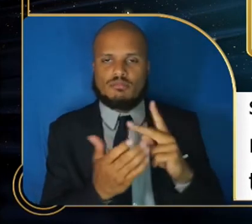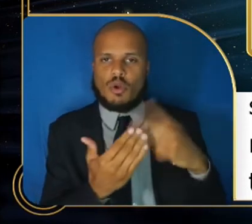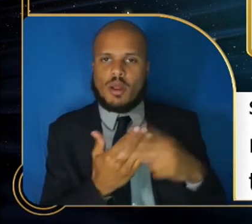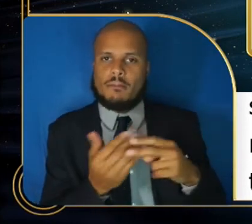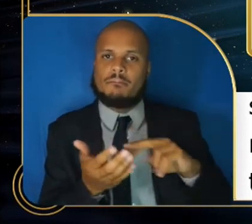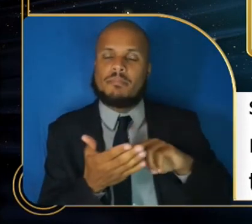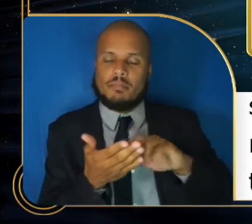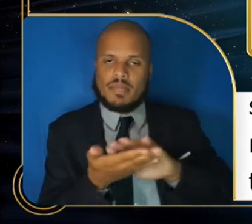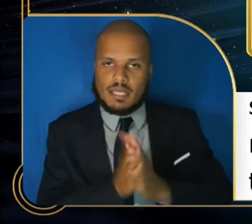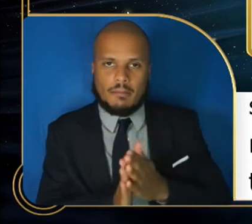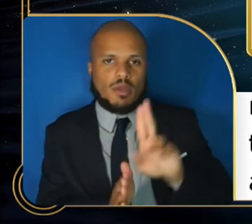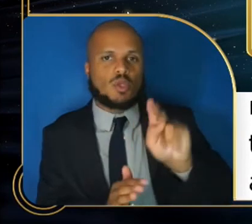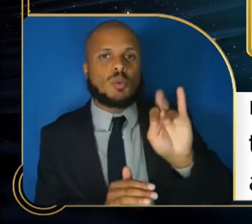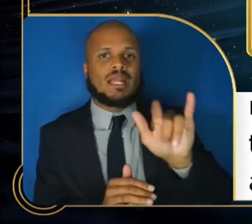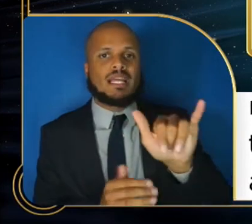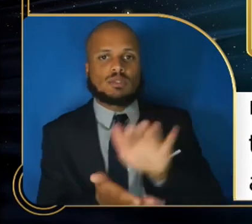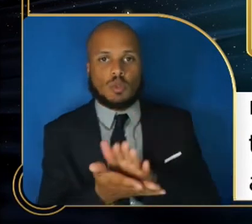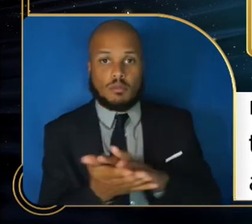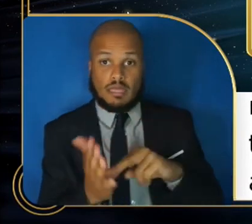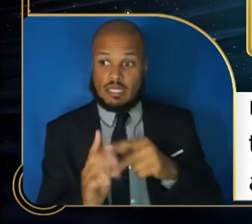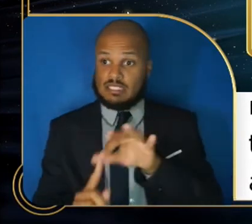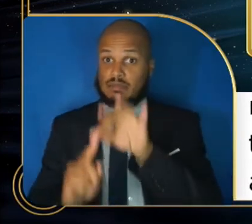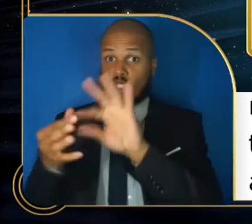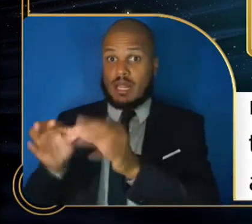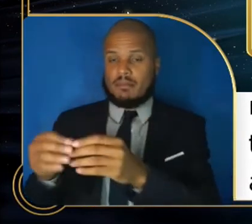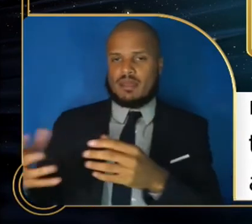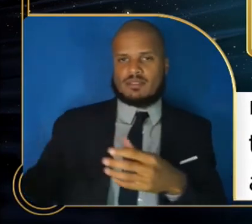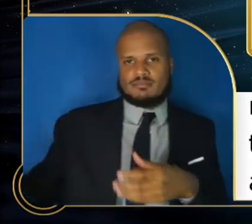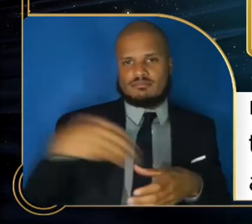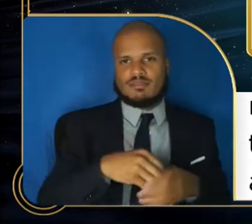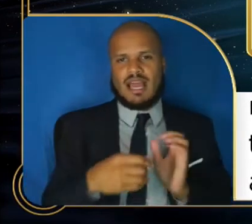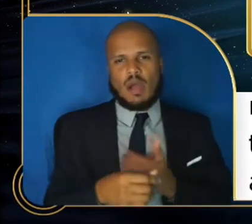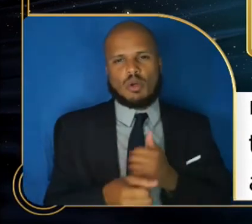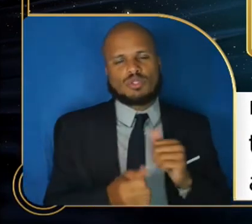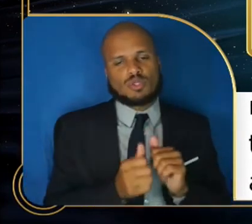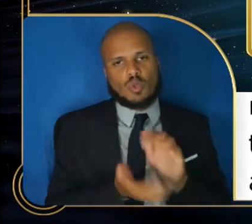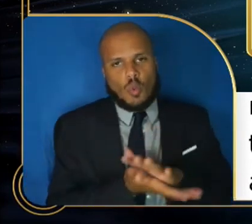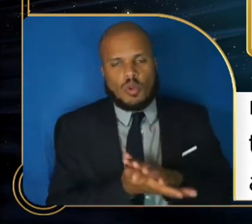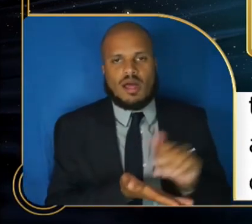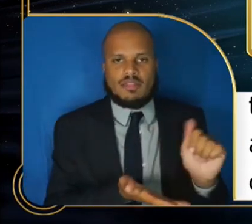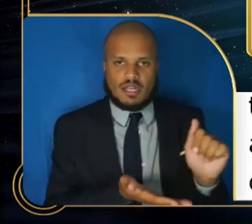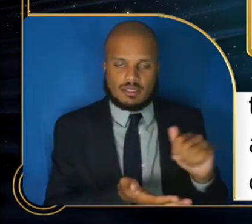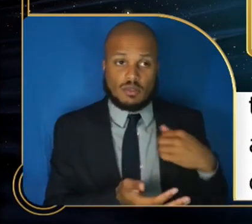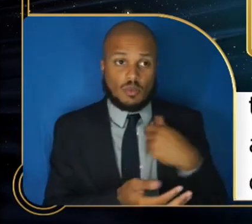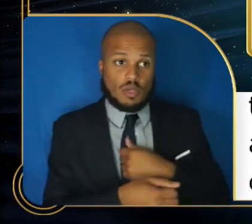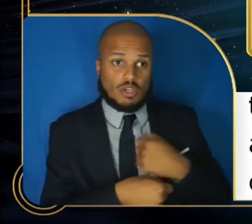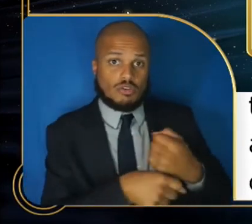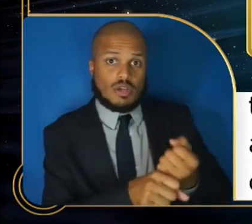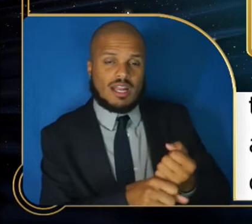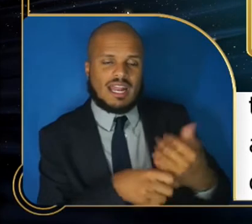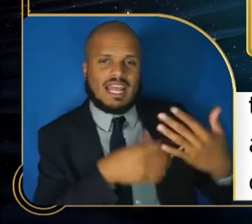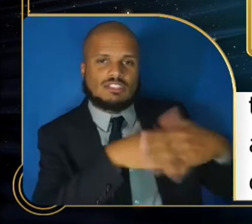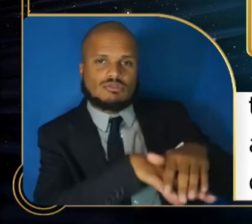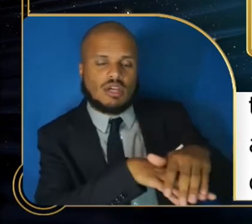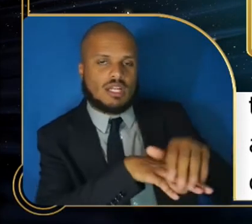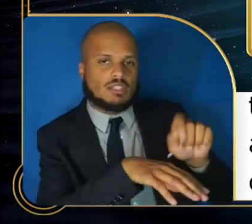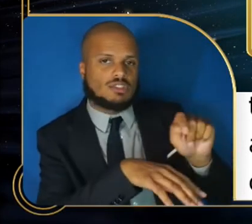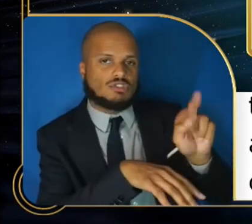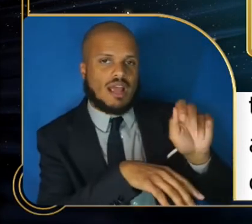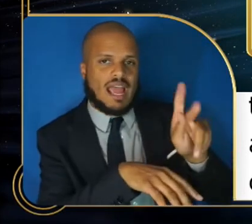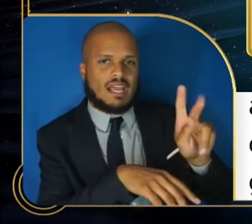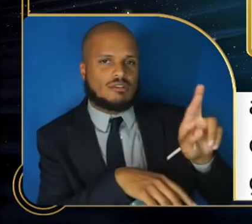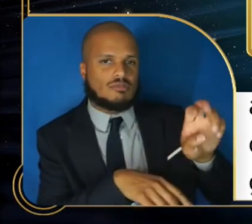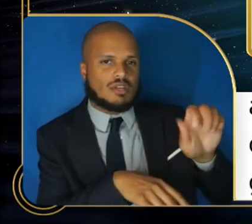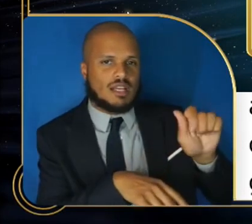that brought Special Olympics into our school athletics, created integrated track relays and basketball games, and held more